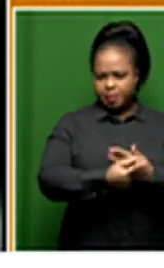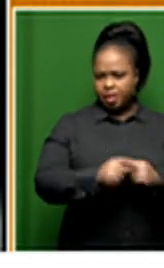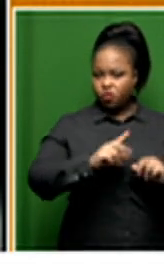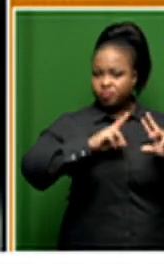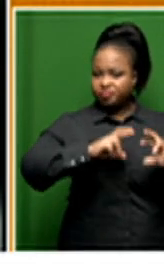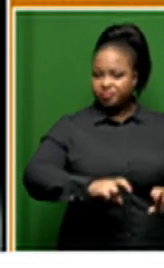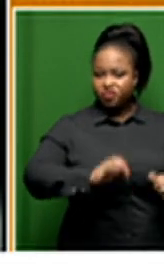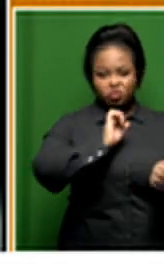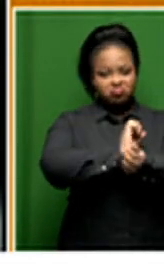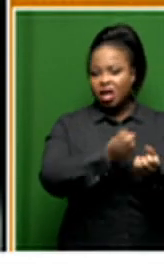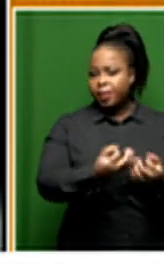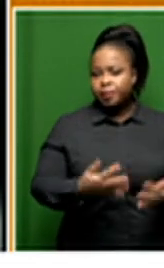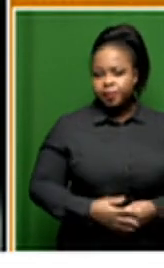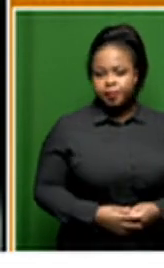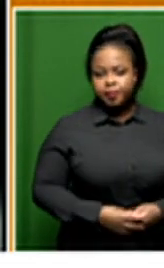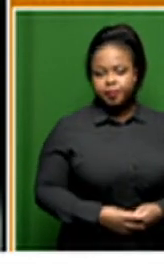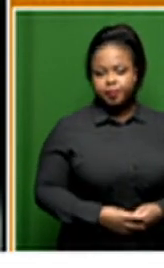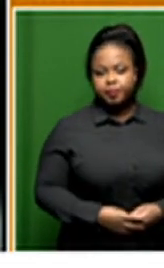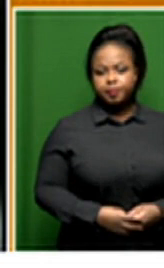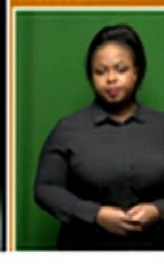of investigations and prosecutions?